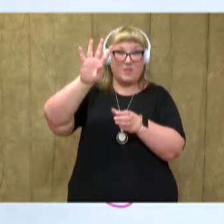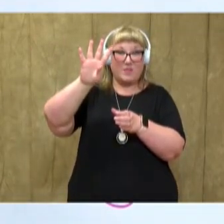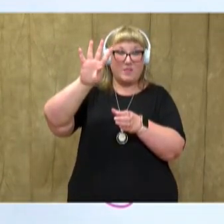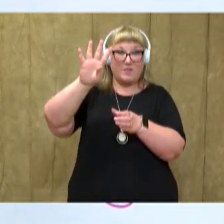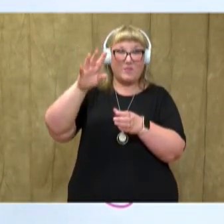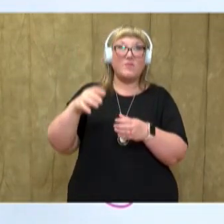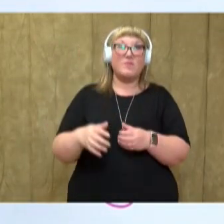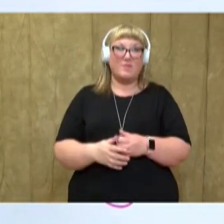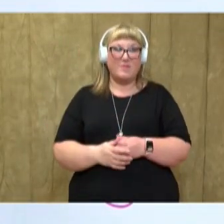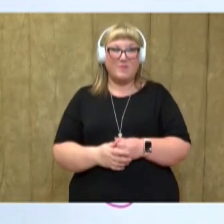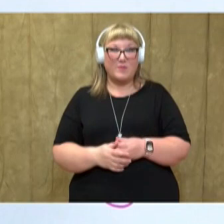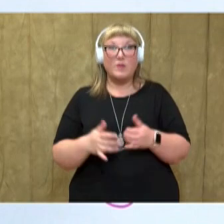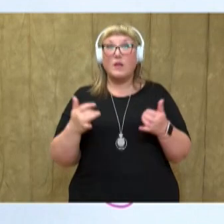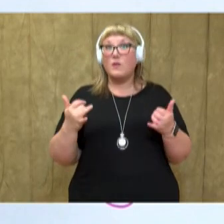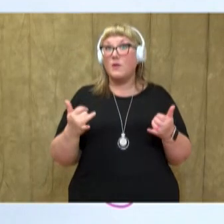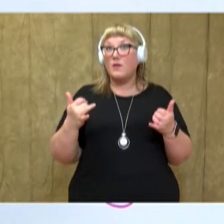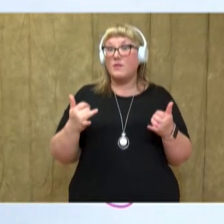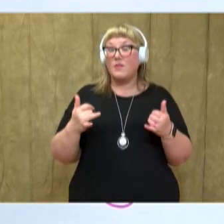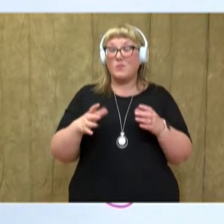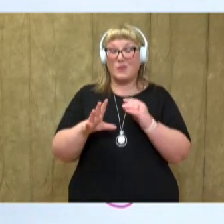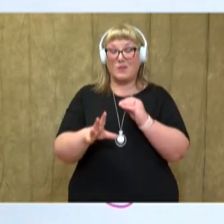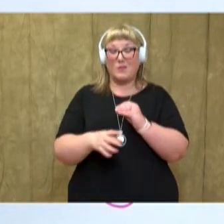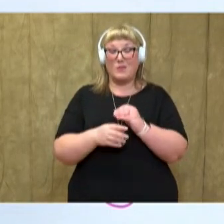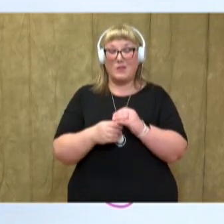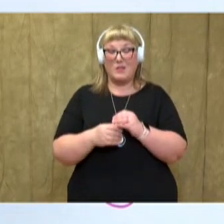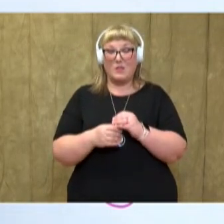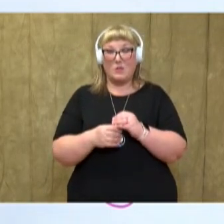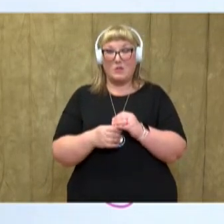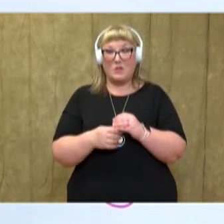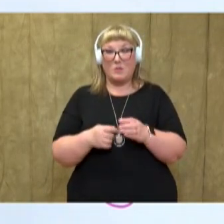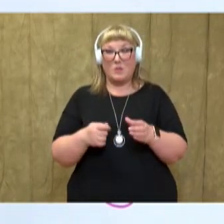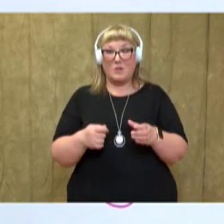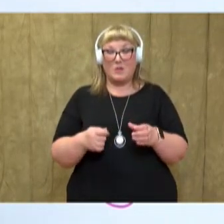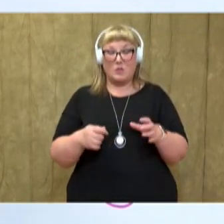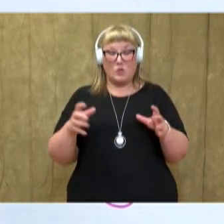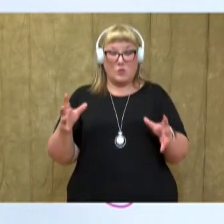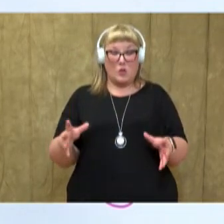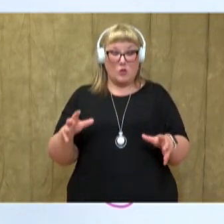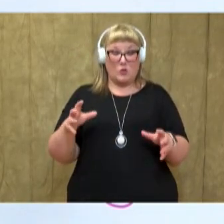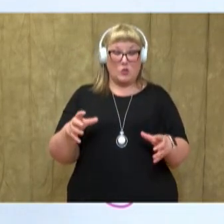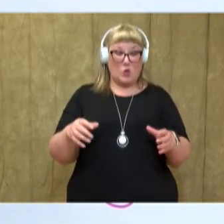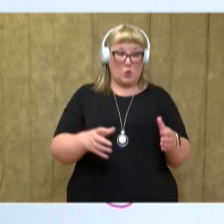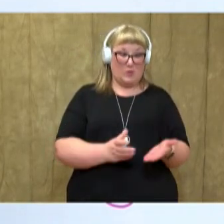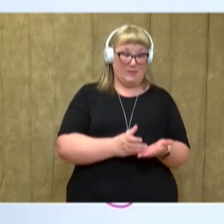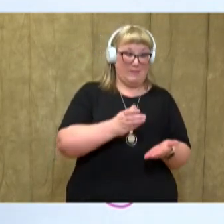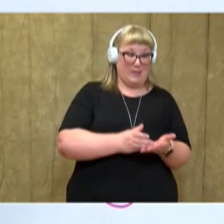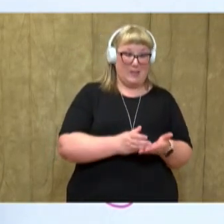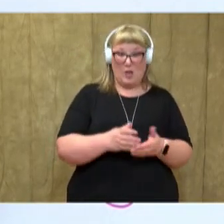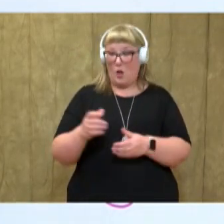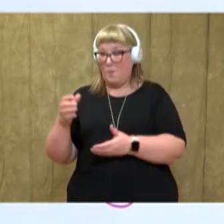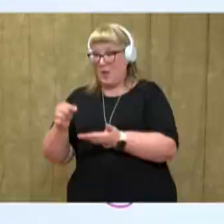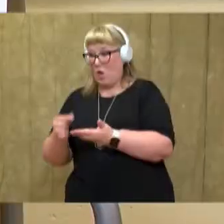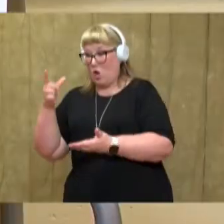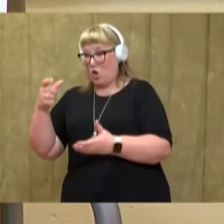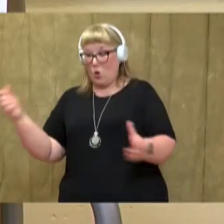4. Now let's add our scoops in our cup to our scoops in our cone.